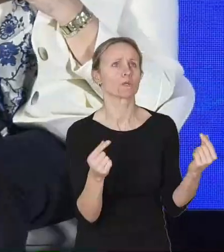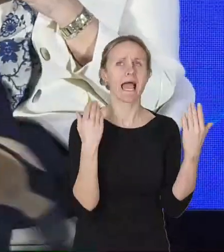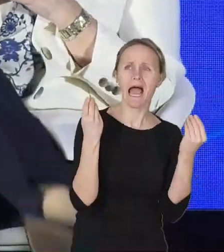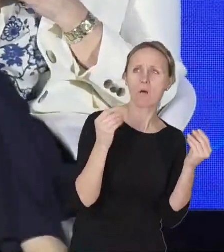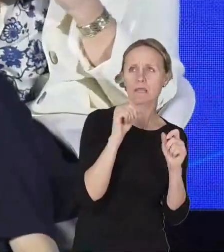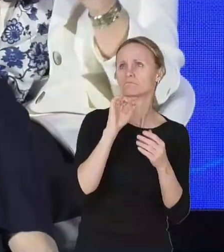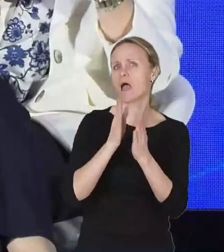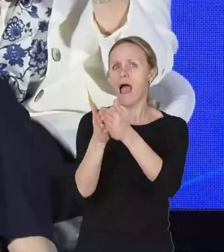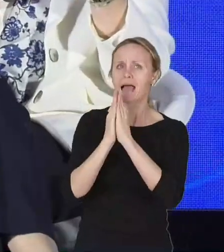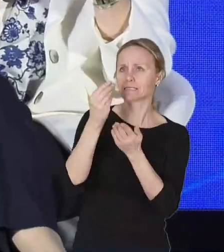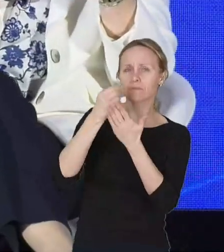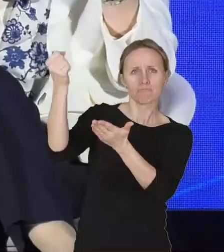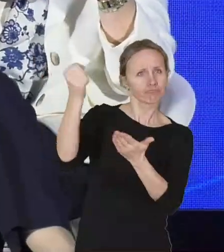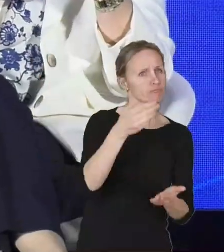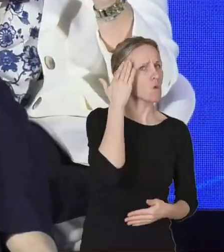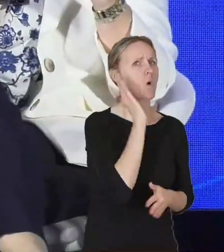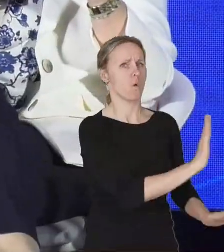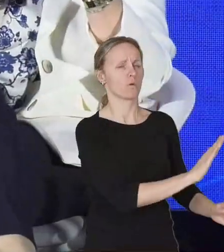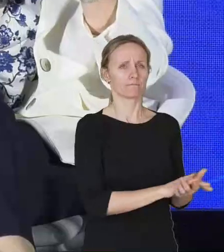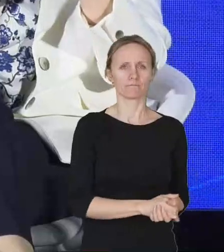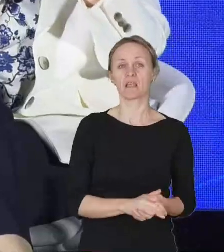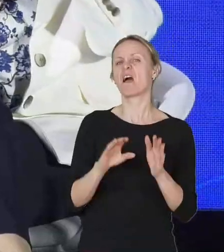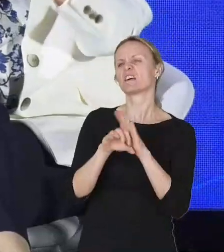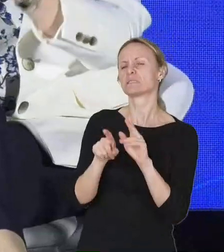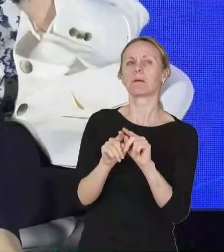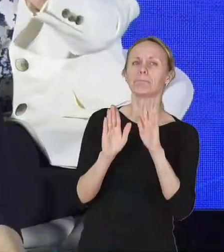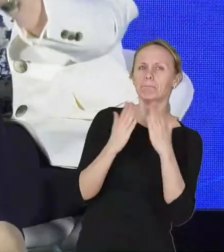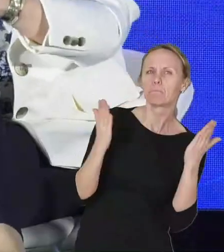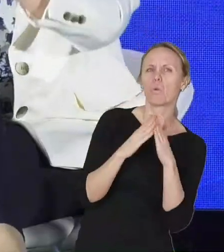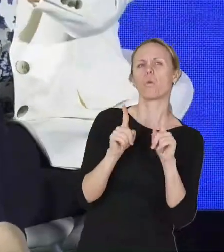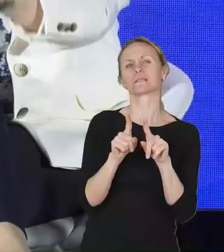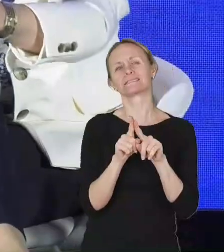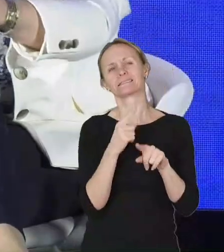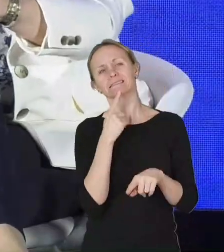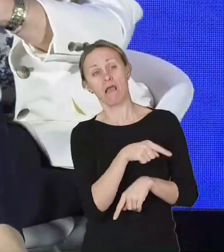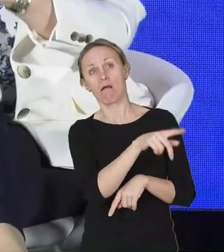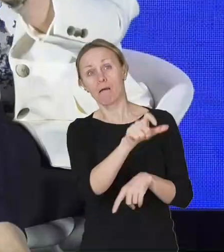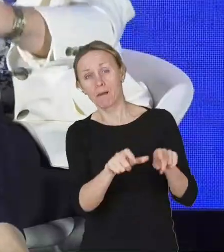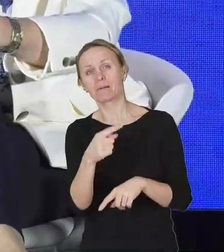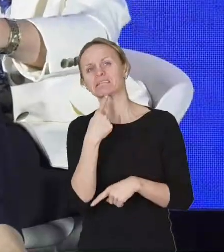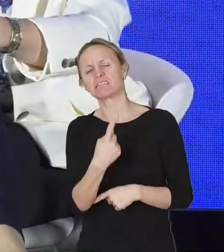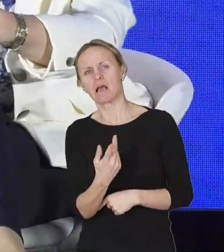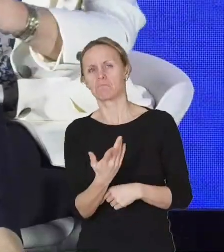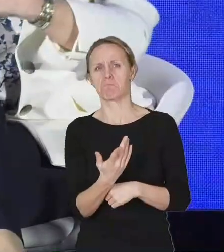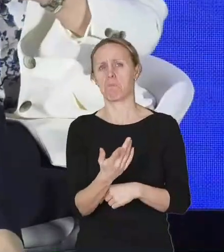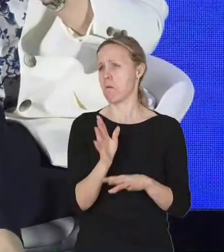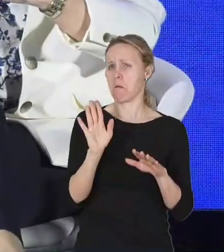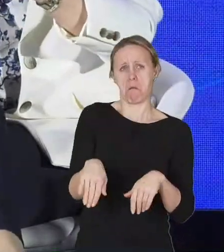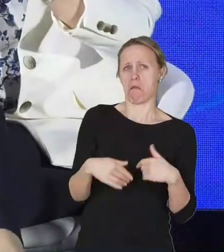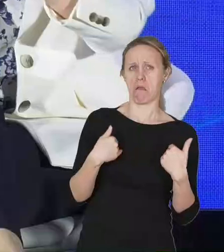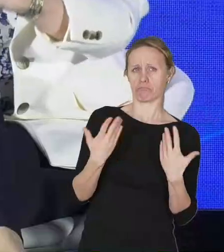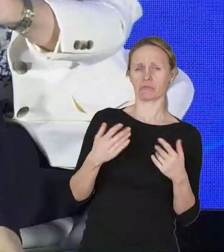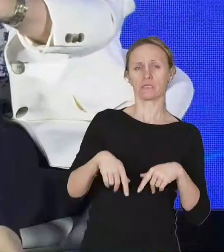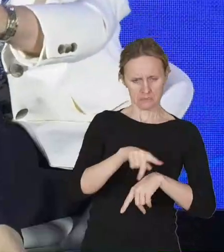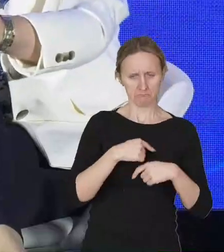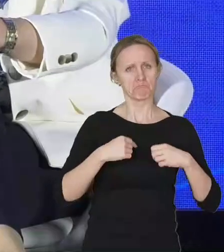the literature that it doesn't matter to pour more and more money, on research and innovation in